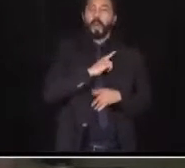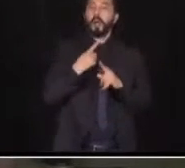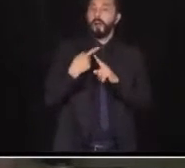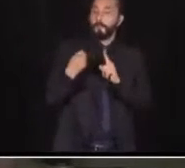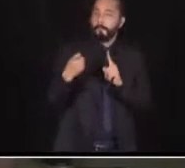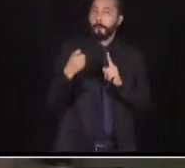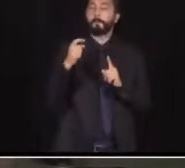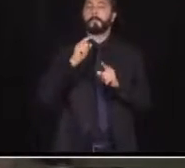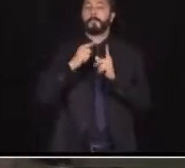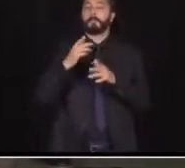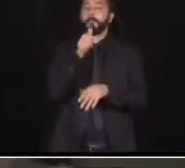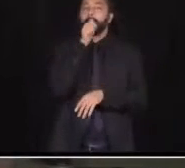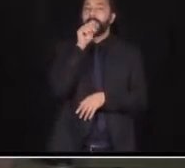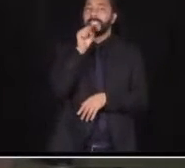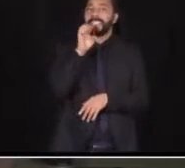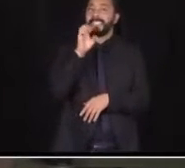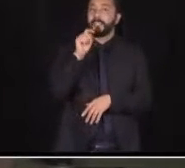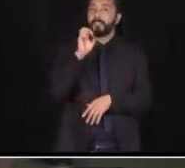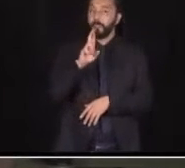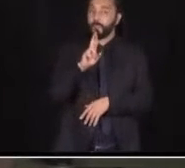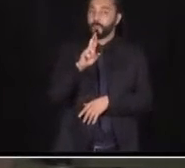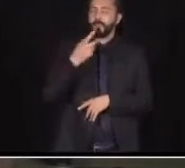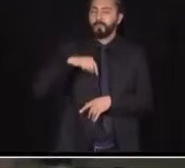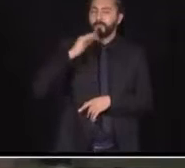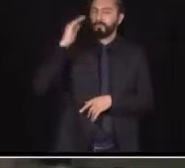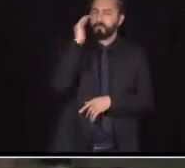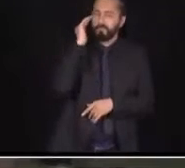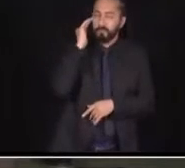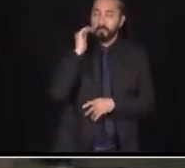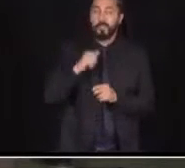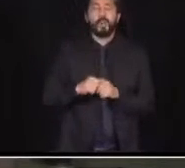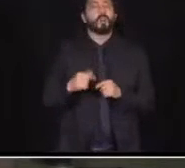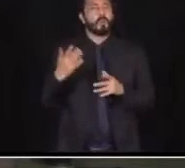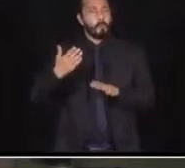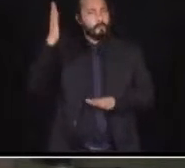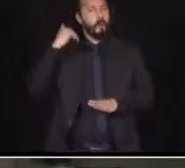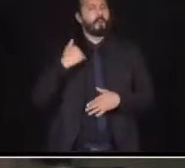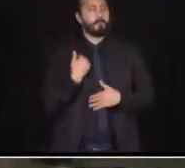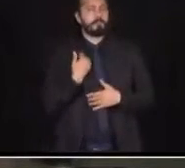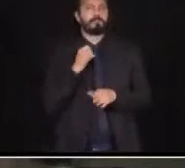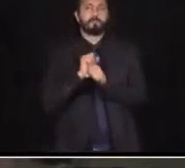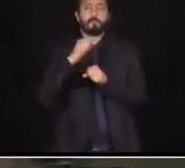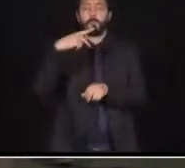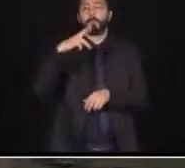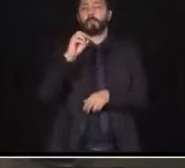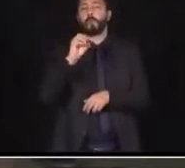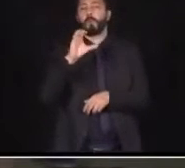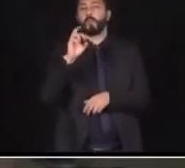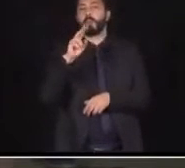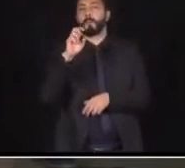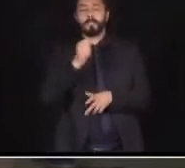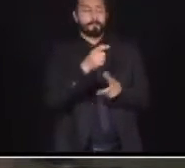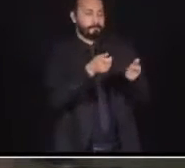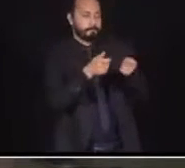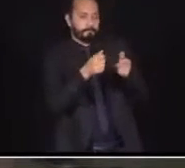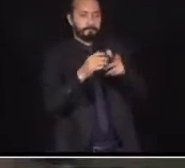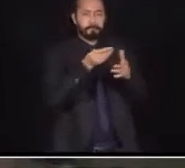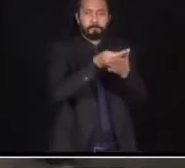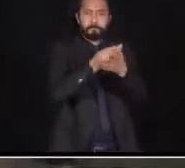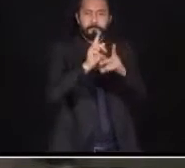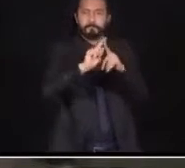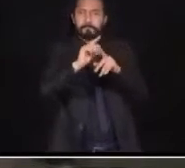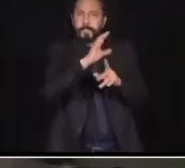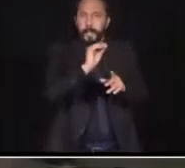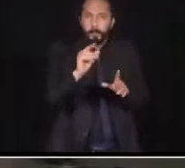procurement system, and it really came to light down here when we're looking at getting the PPEs, and we went through the first couple of months in a real